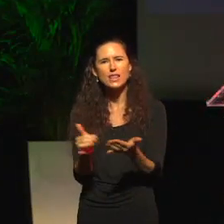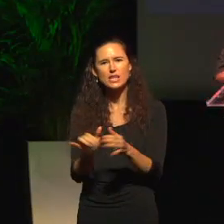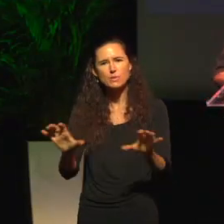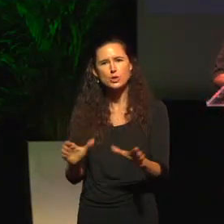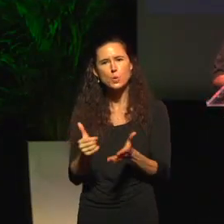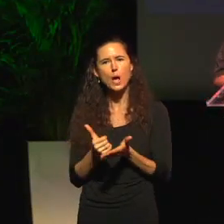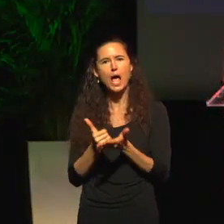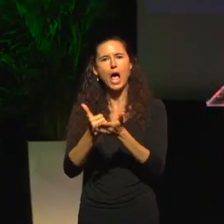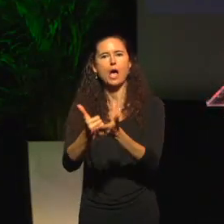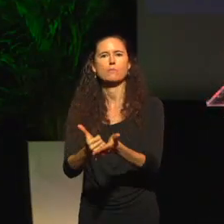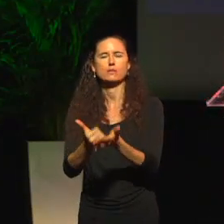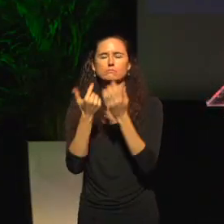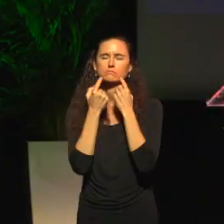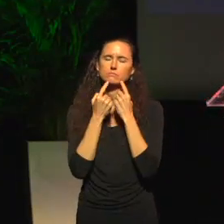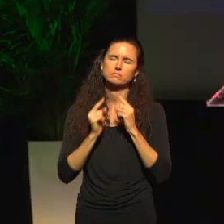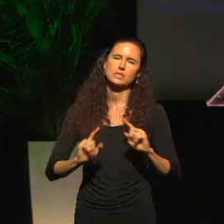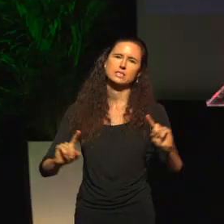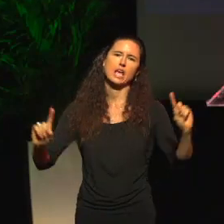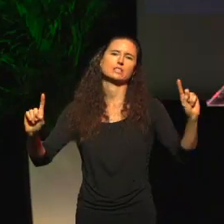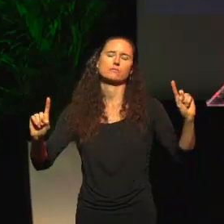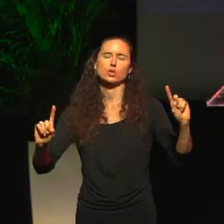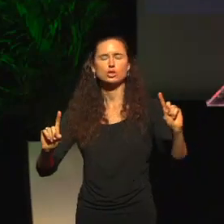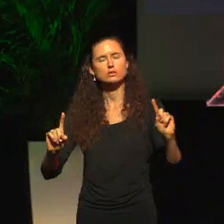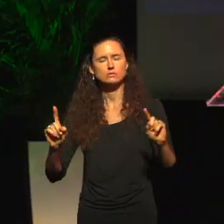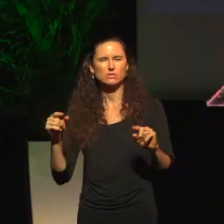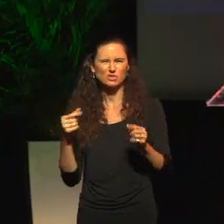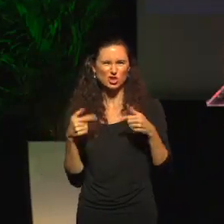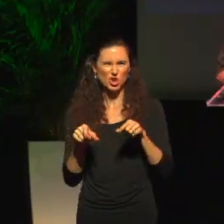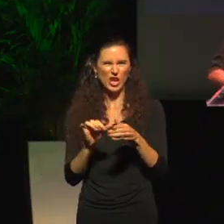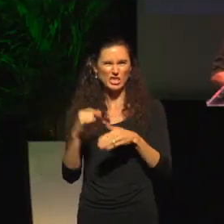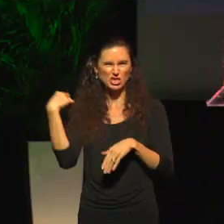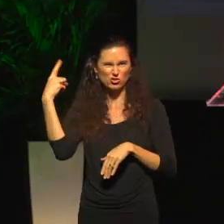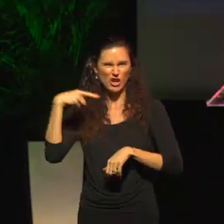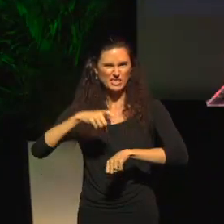get through this crazy time.